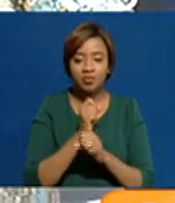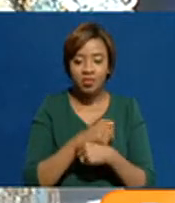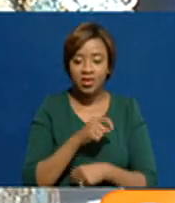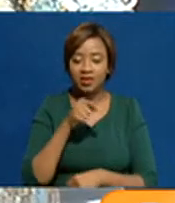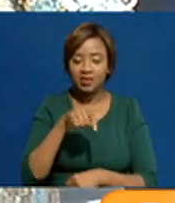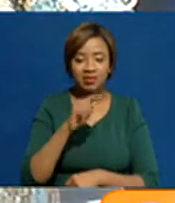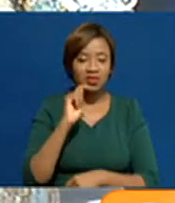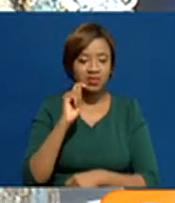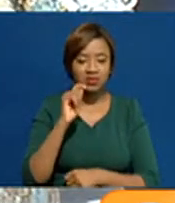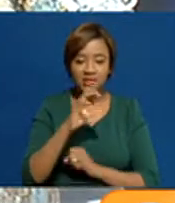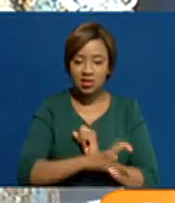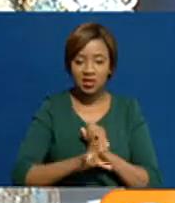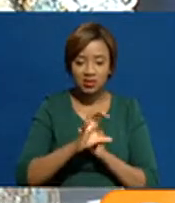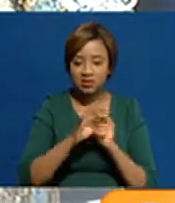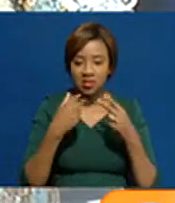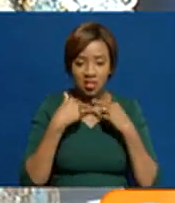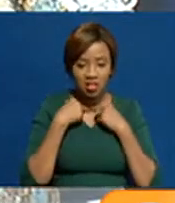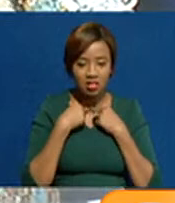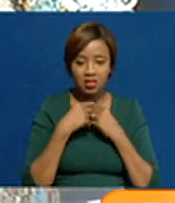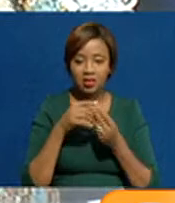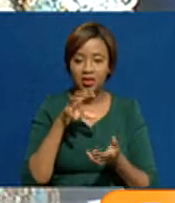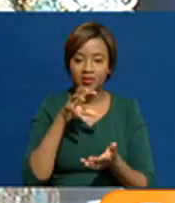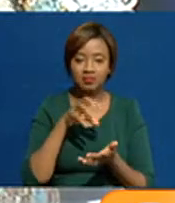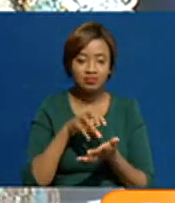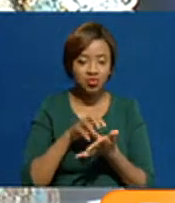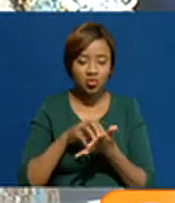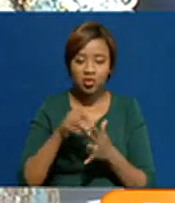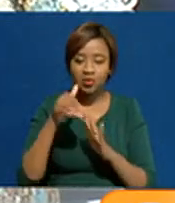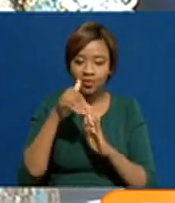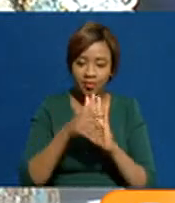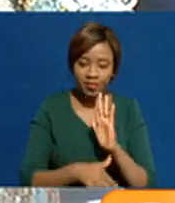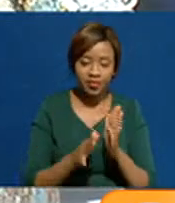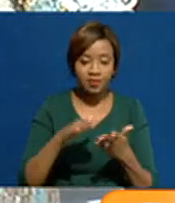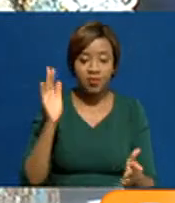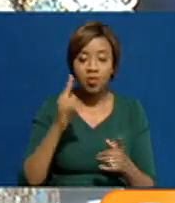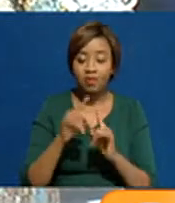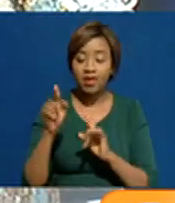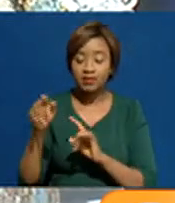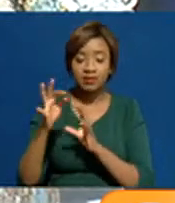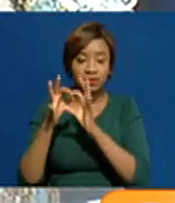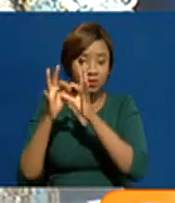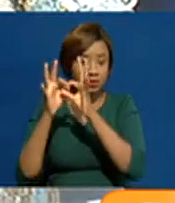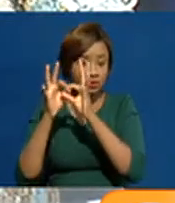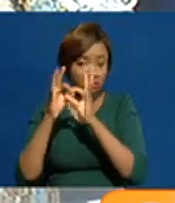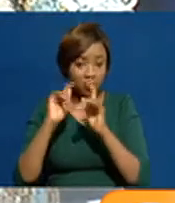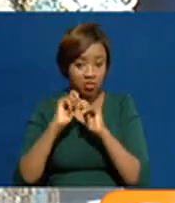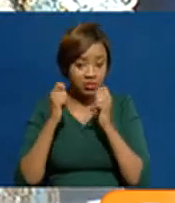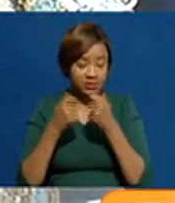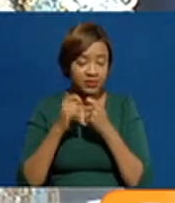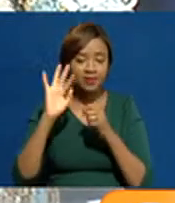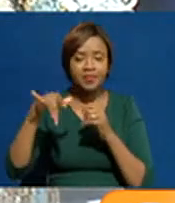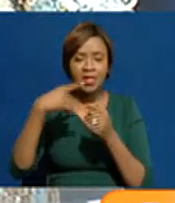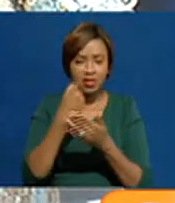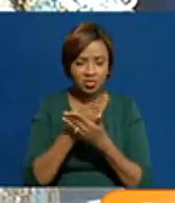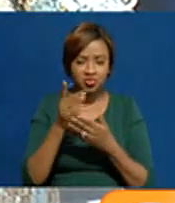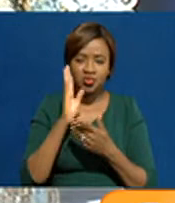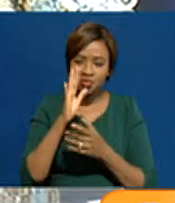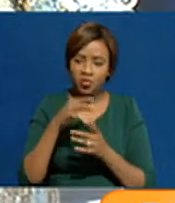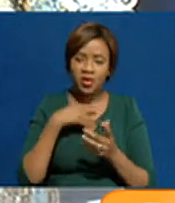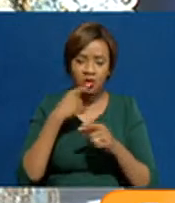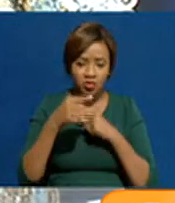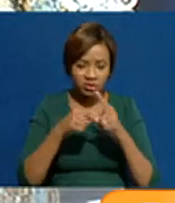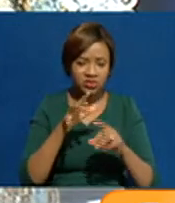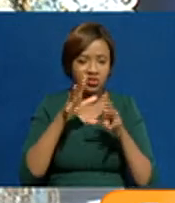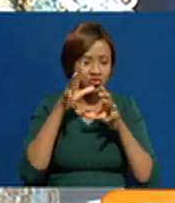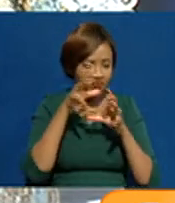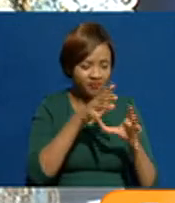state. And as Francis Kashuri reports, the Azimio team says it will from next week pile more pressure on the president over